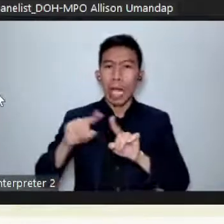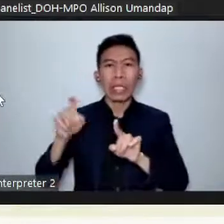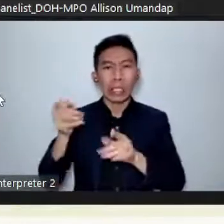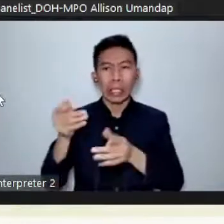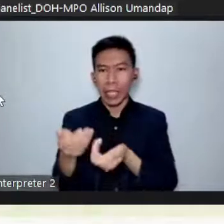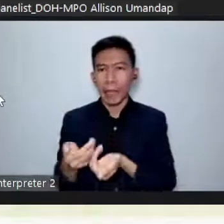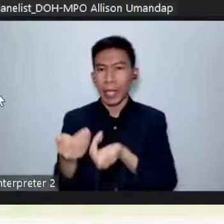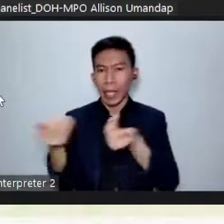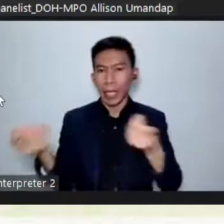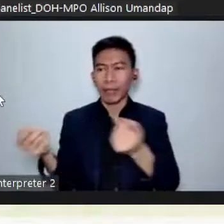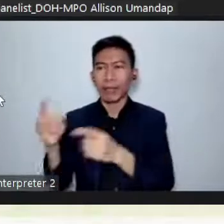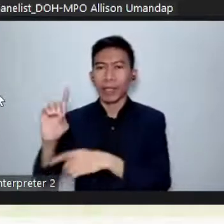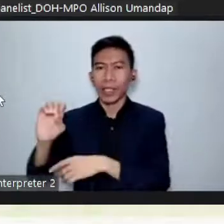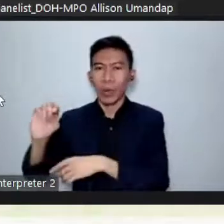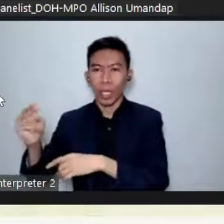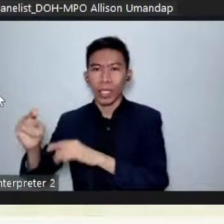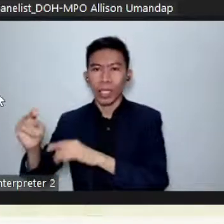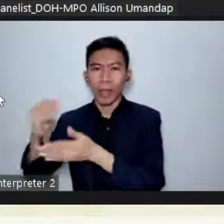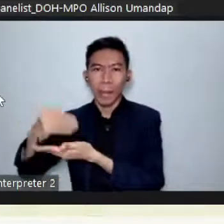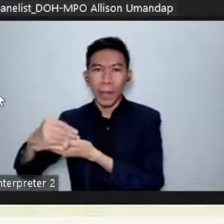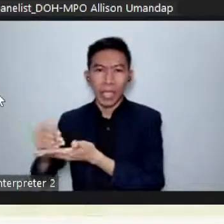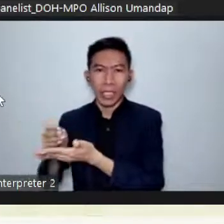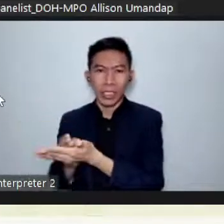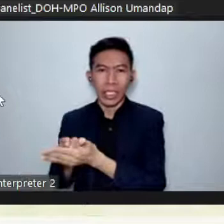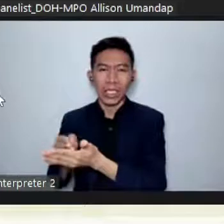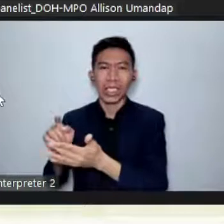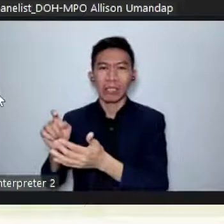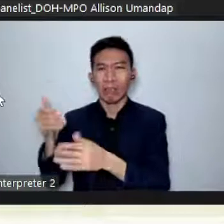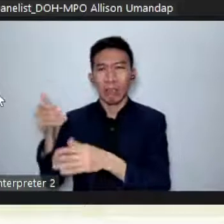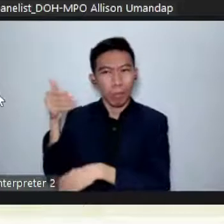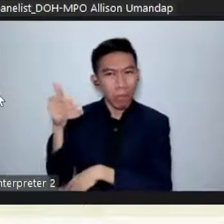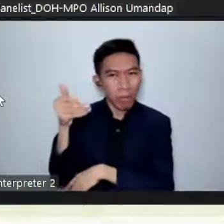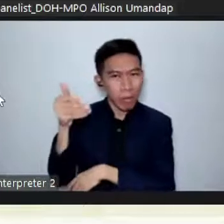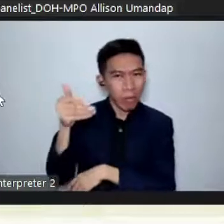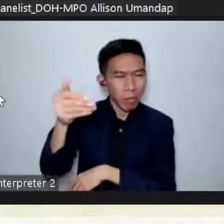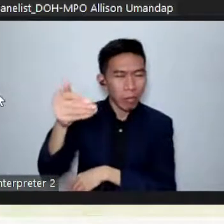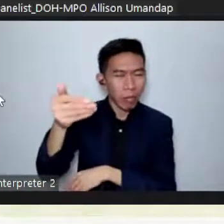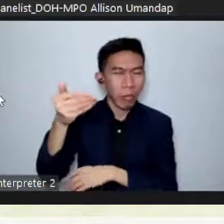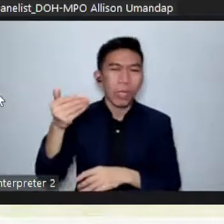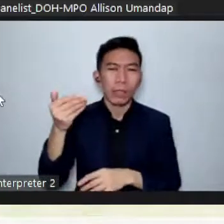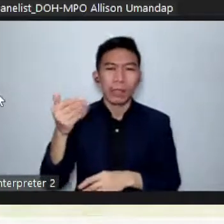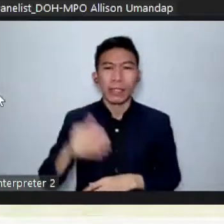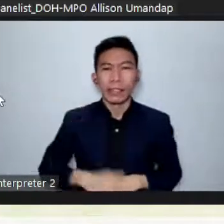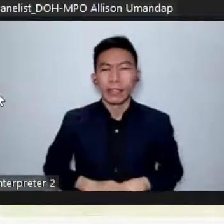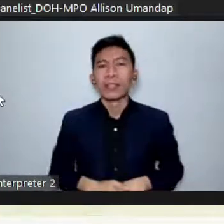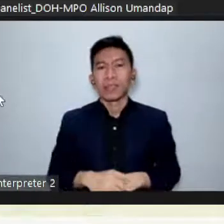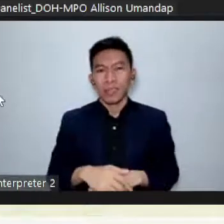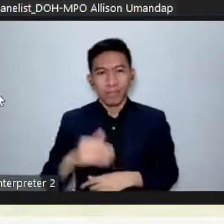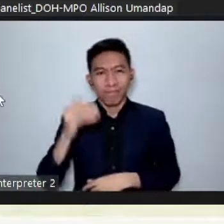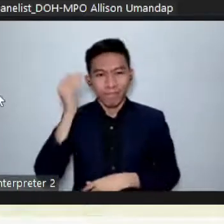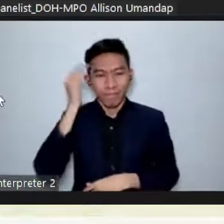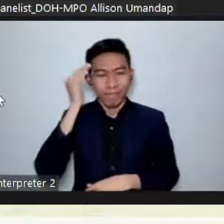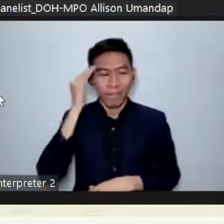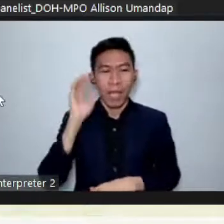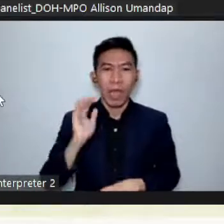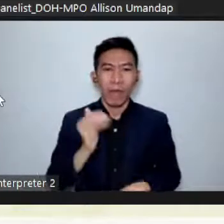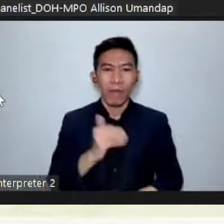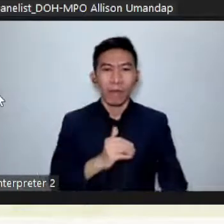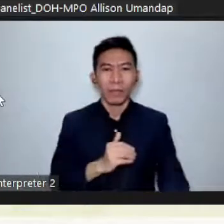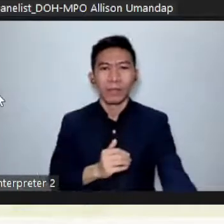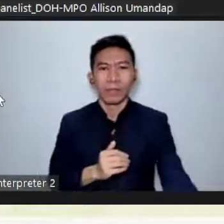and DOH budget over the coming years, knowing our limitation and